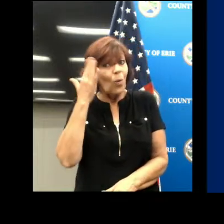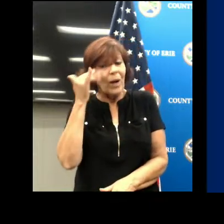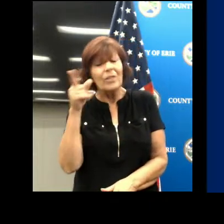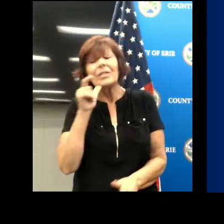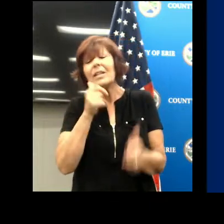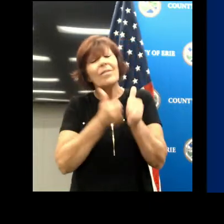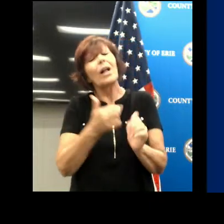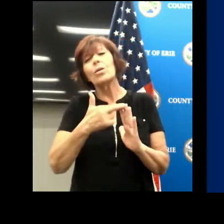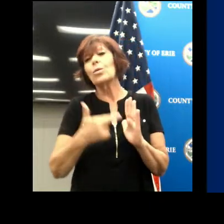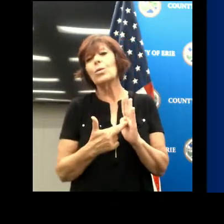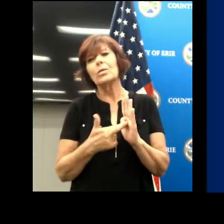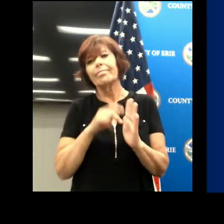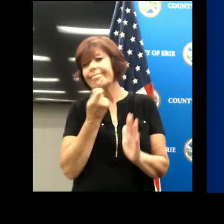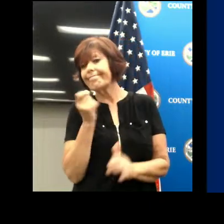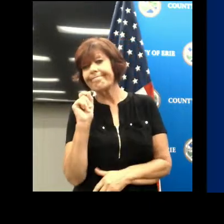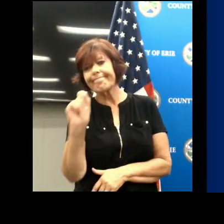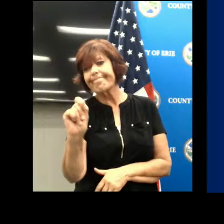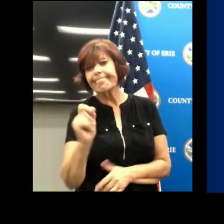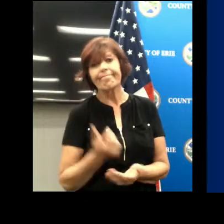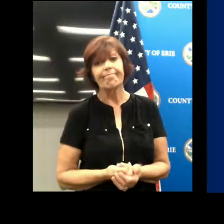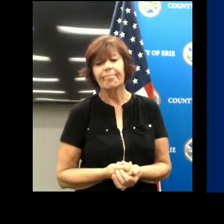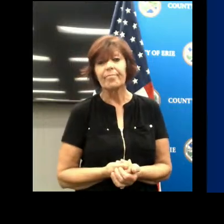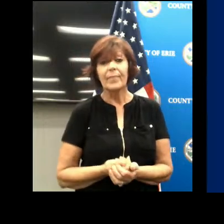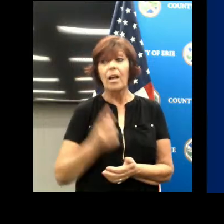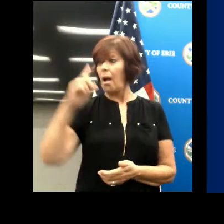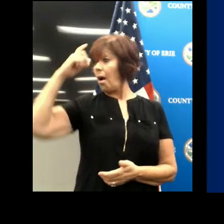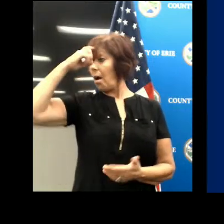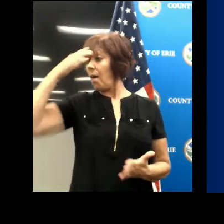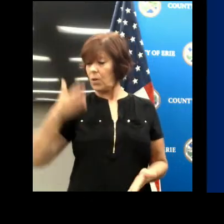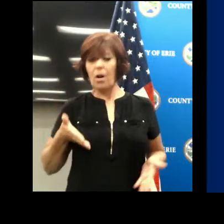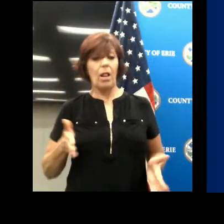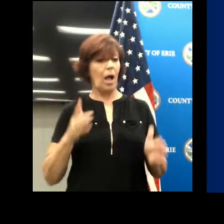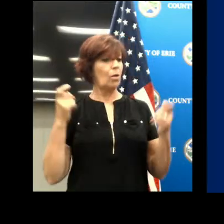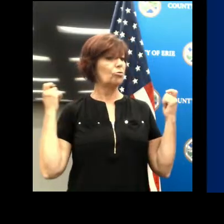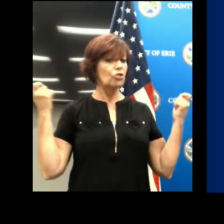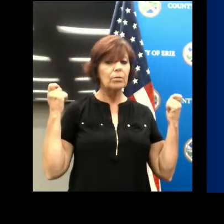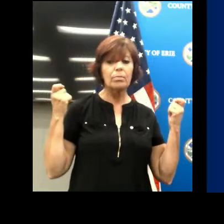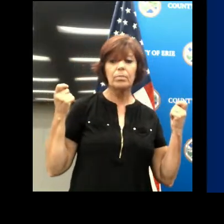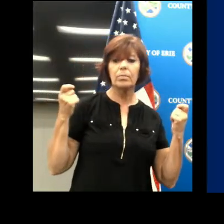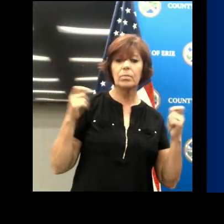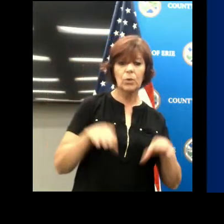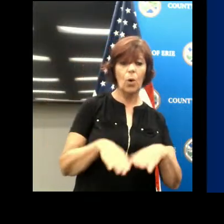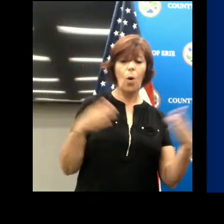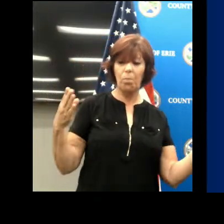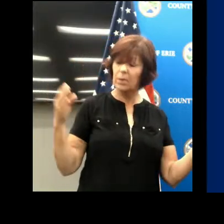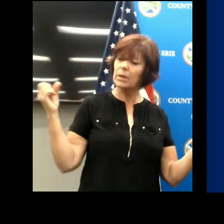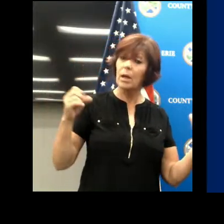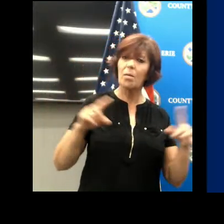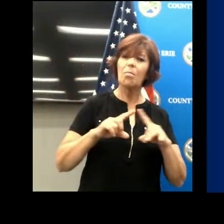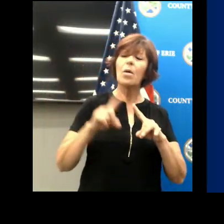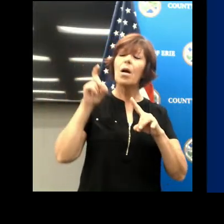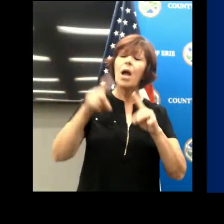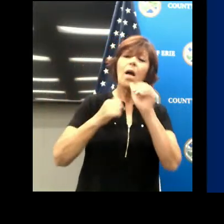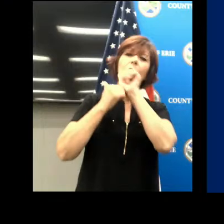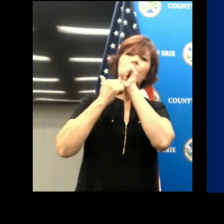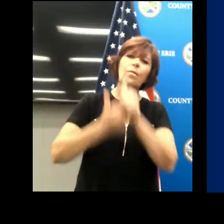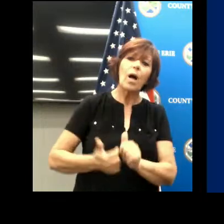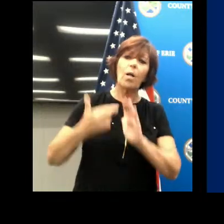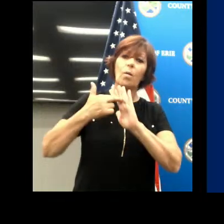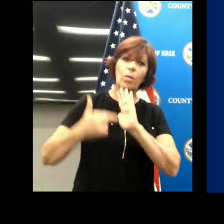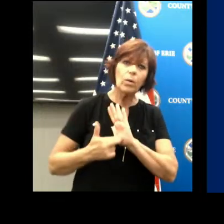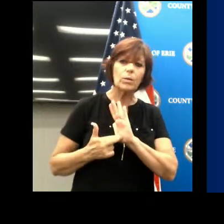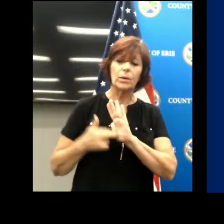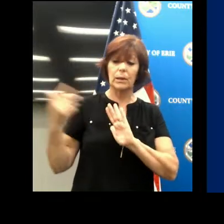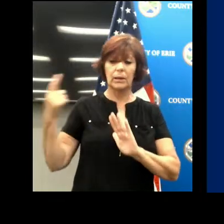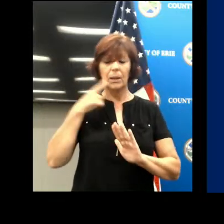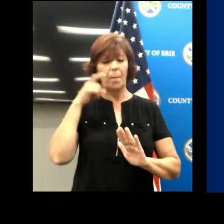rules. Simple as that. The governor allowed gyms and fitness centers to reopen. New York State did, but you got to follow the rules. And they're requiring us to